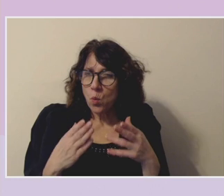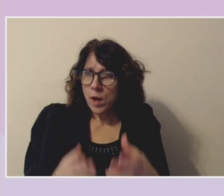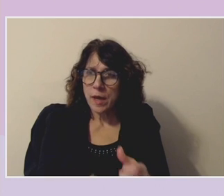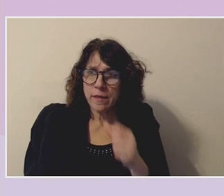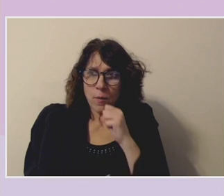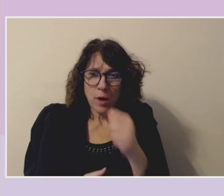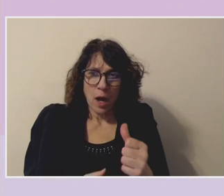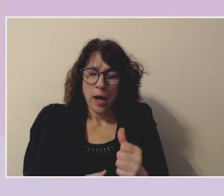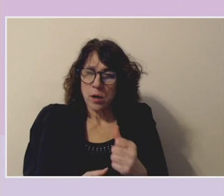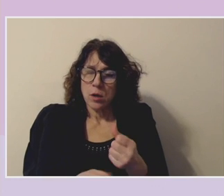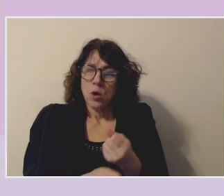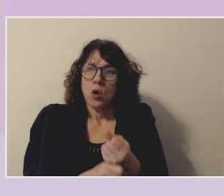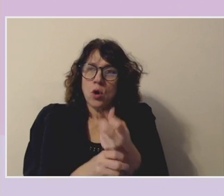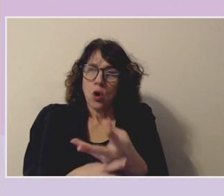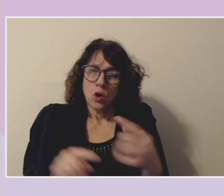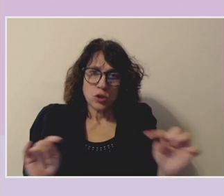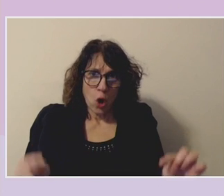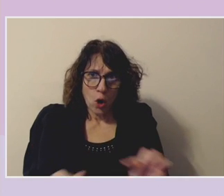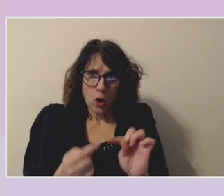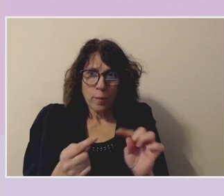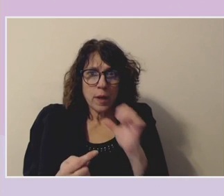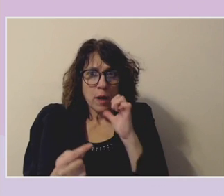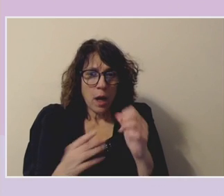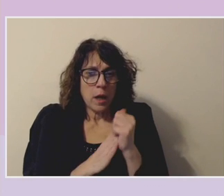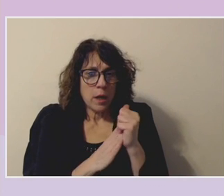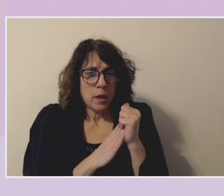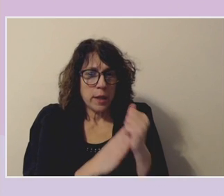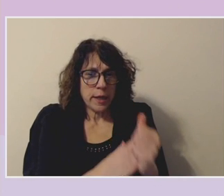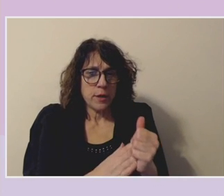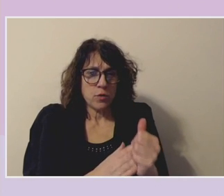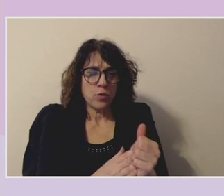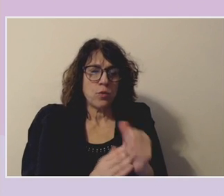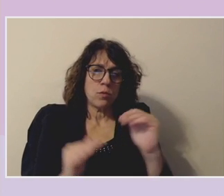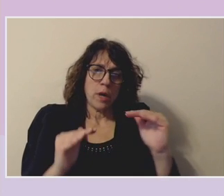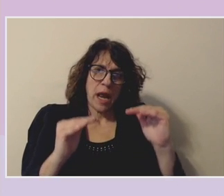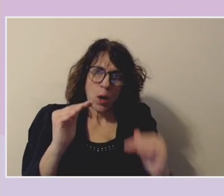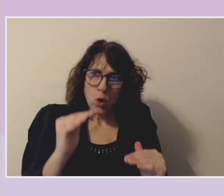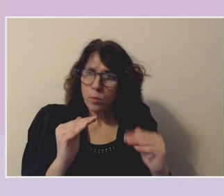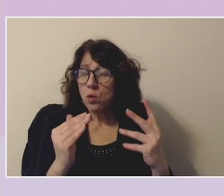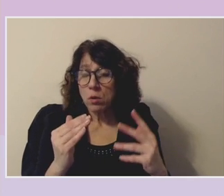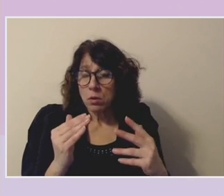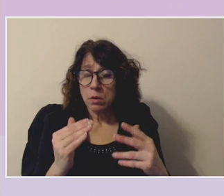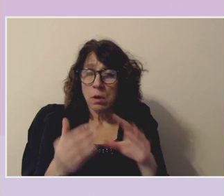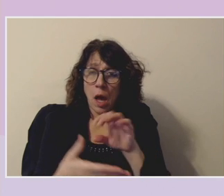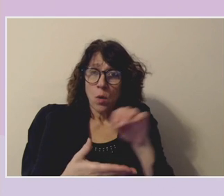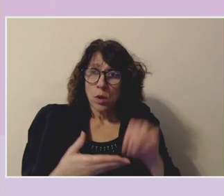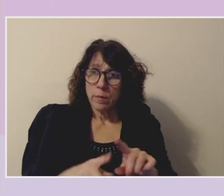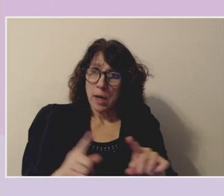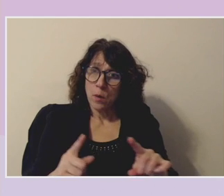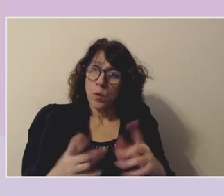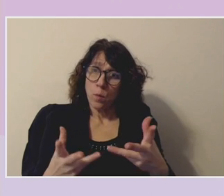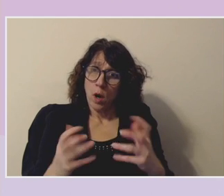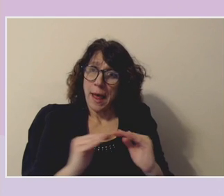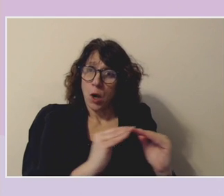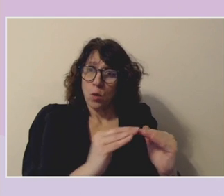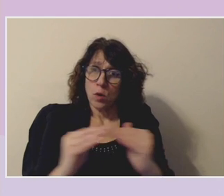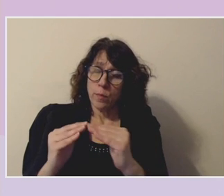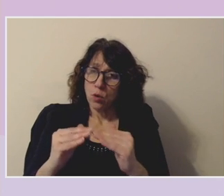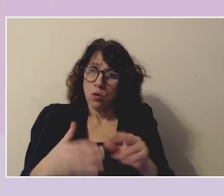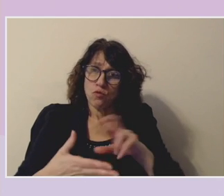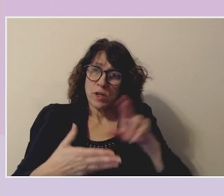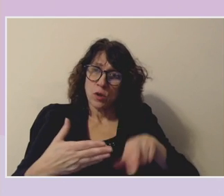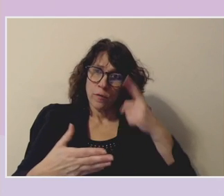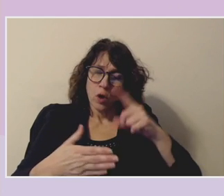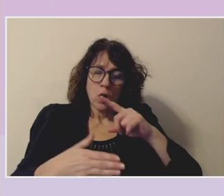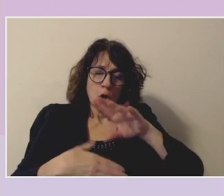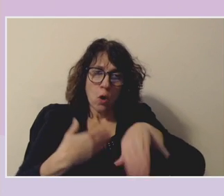harm and not going to lead to inequitable outcomes as well. But you need to know, as I said, if we're looking for equitable outcomes for all, who's left behind and